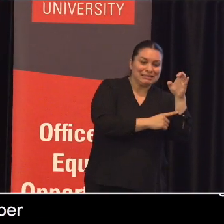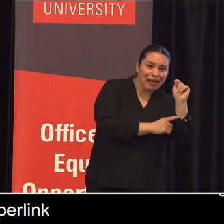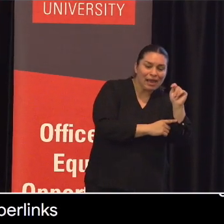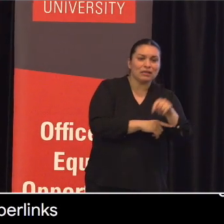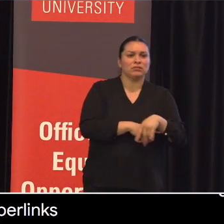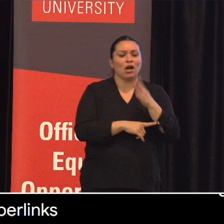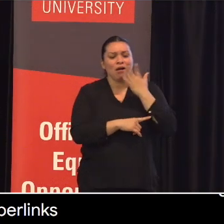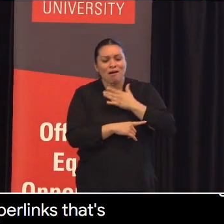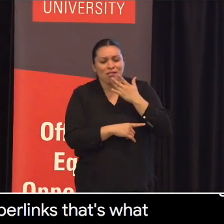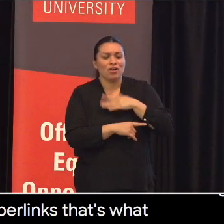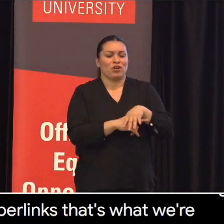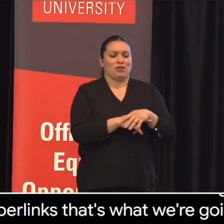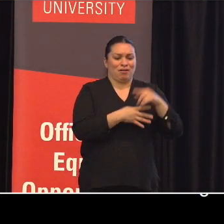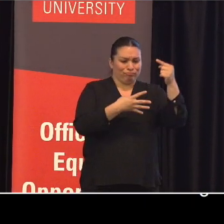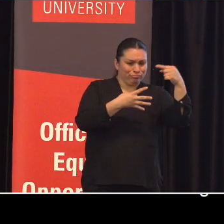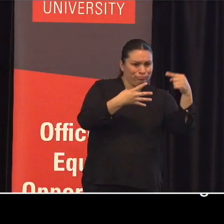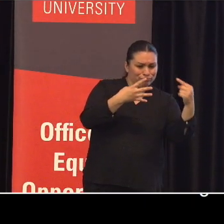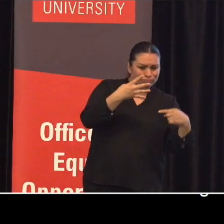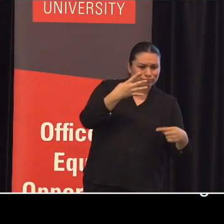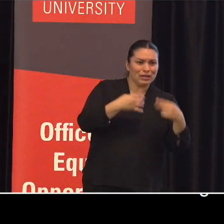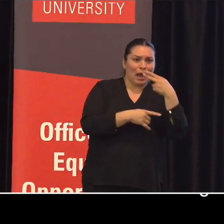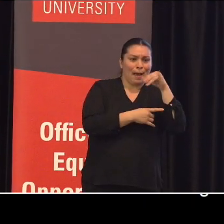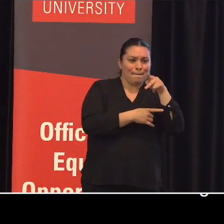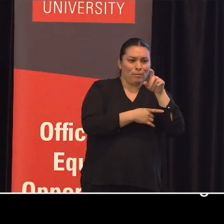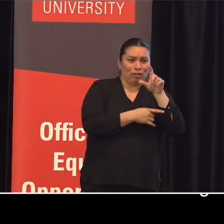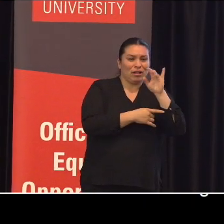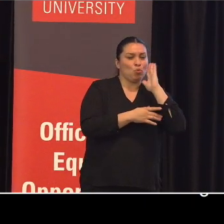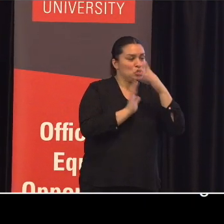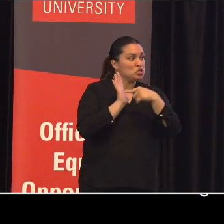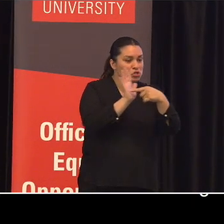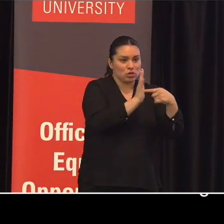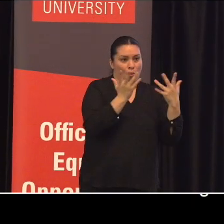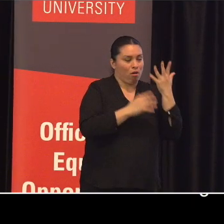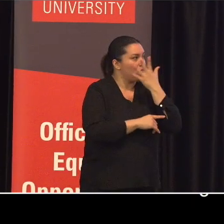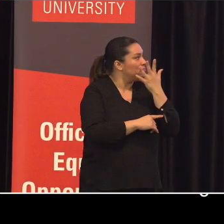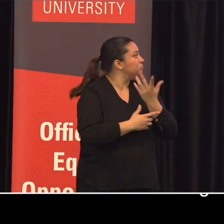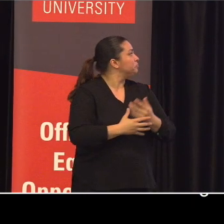hyperlinks. That's what we're gonna start with. So text and color.